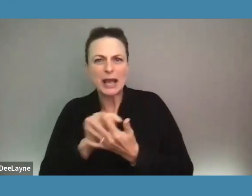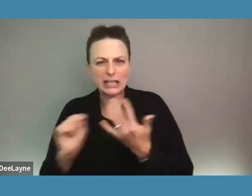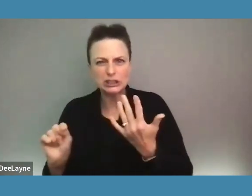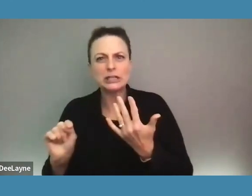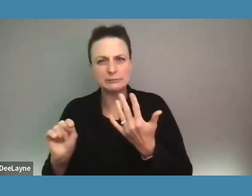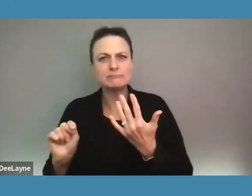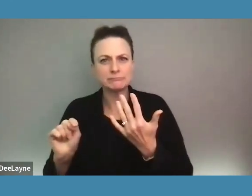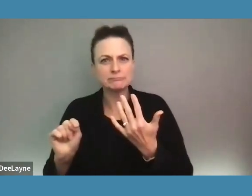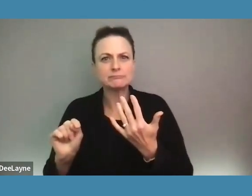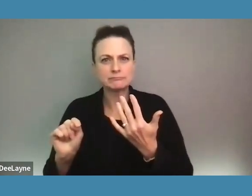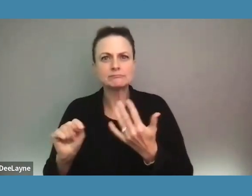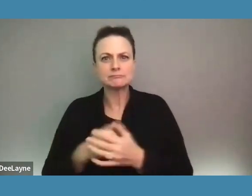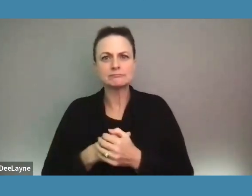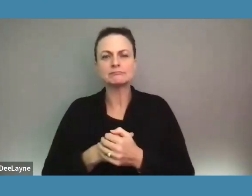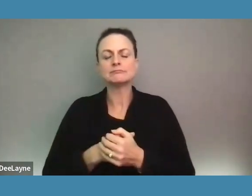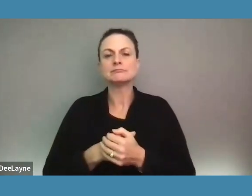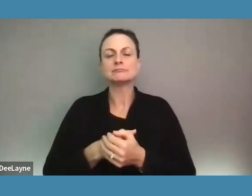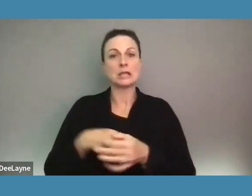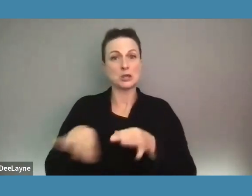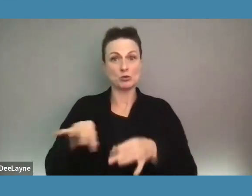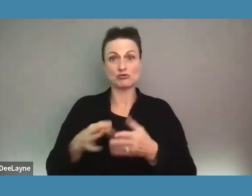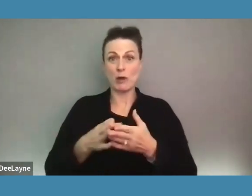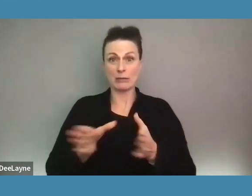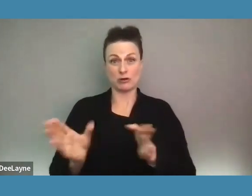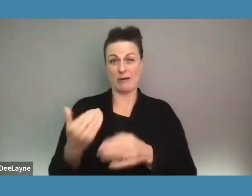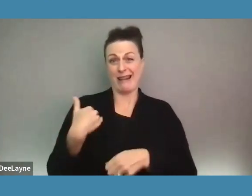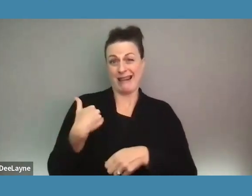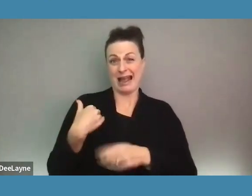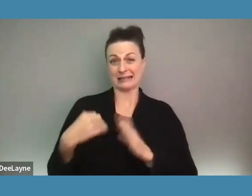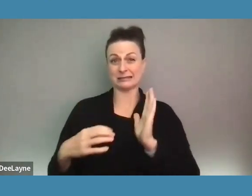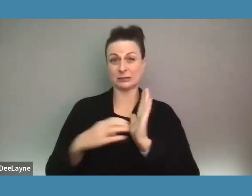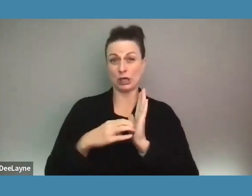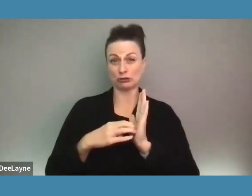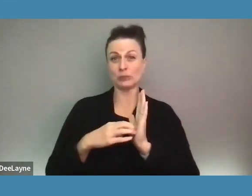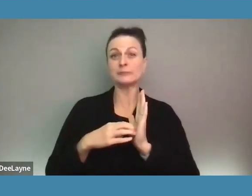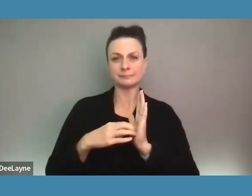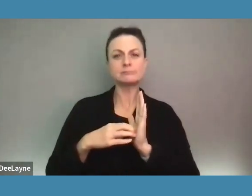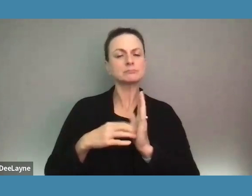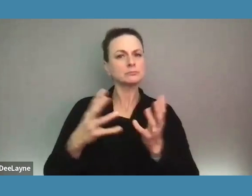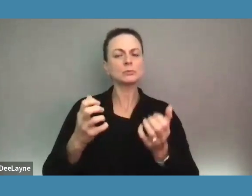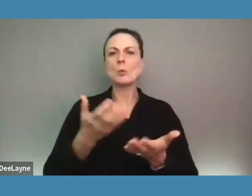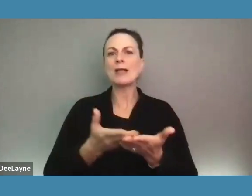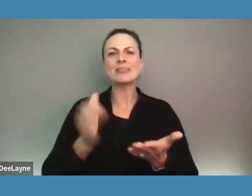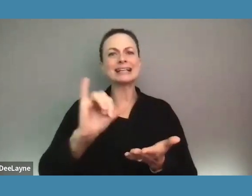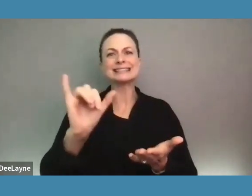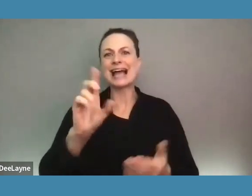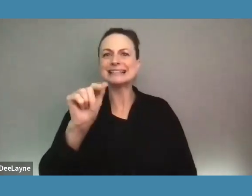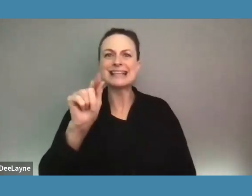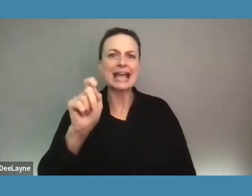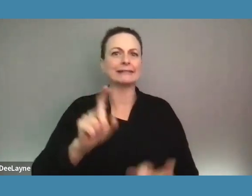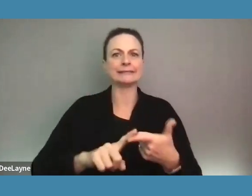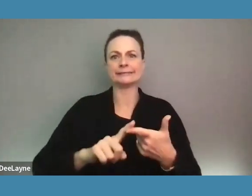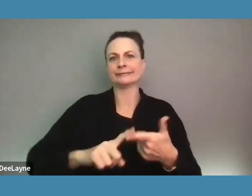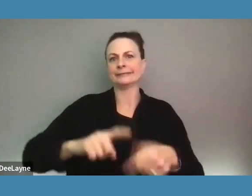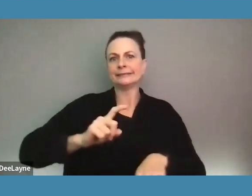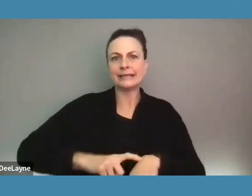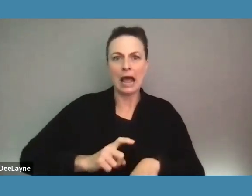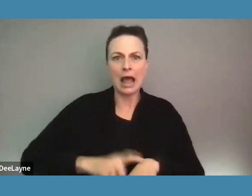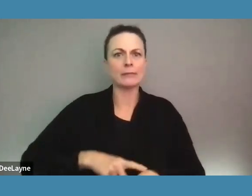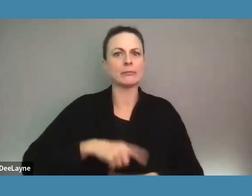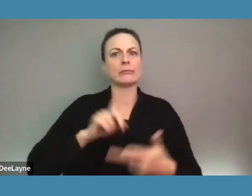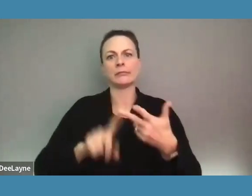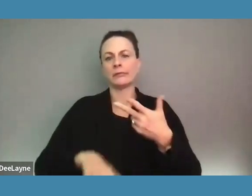you described generally in the last section. So you want things like the date and time, where